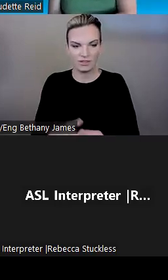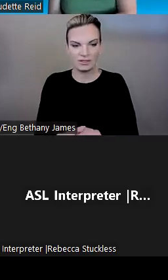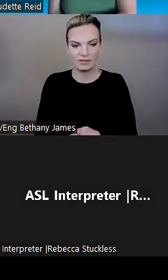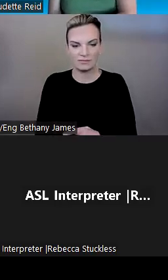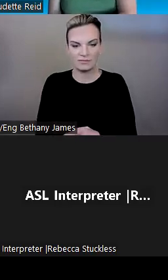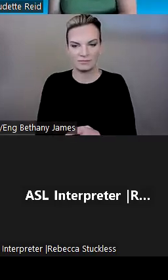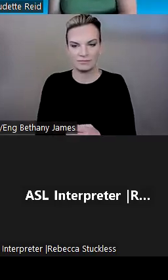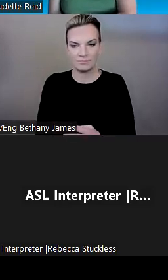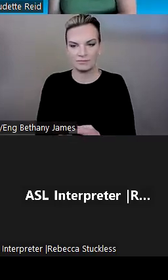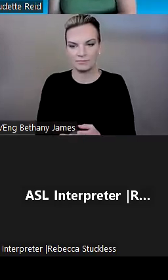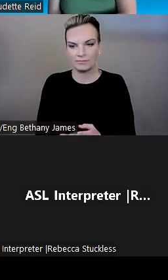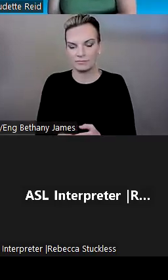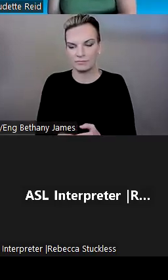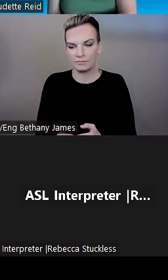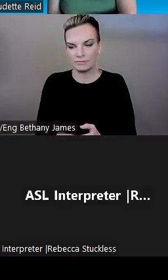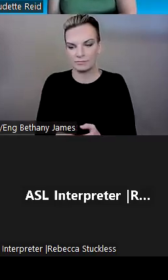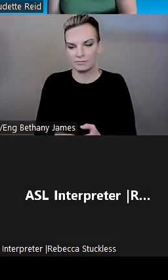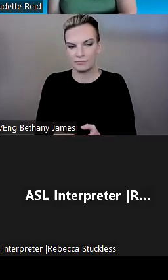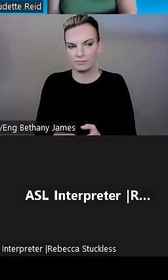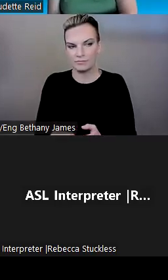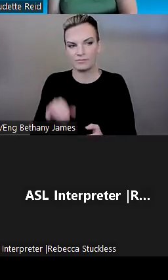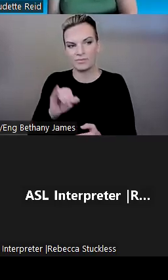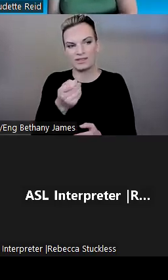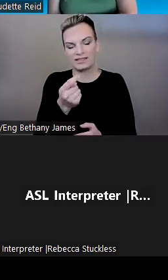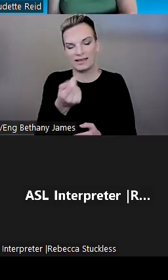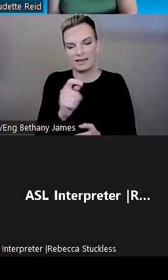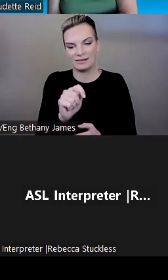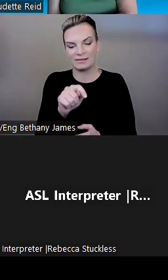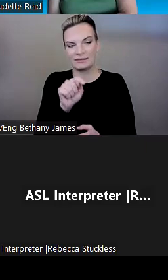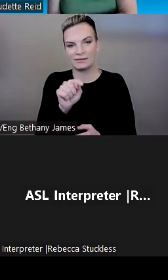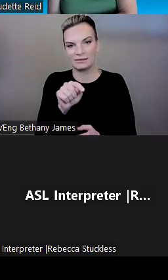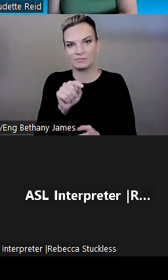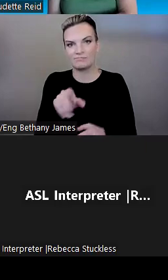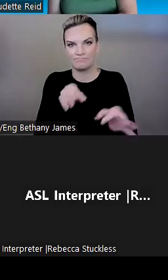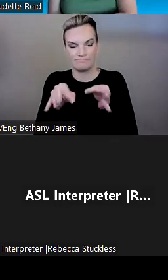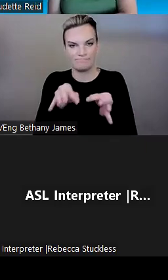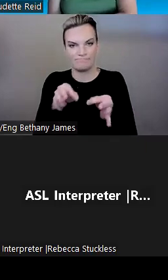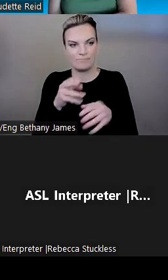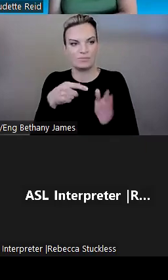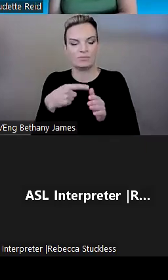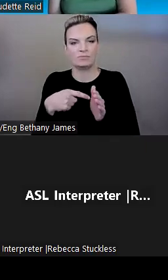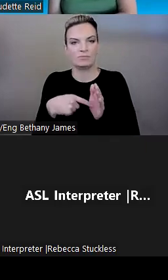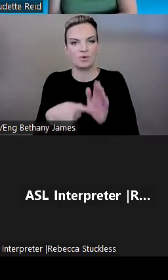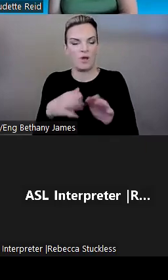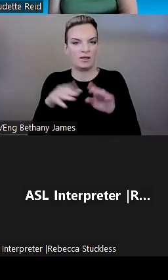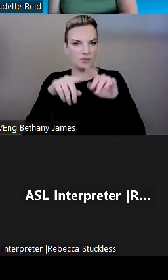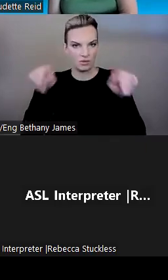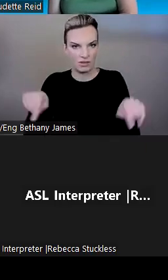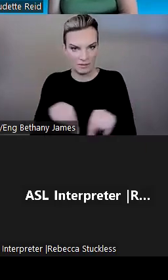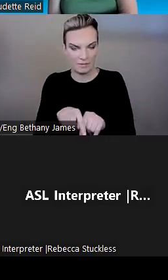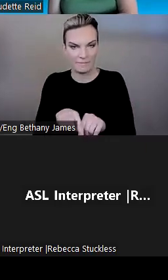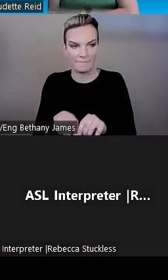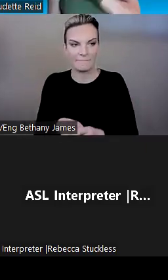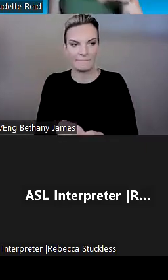are a text transcription that is displayed on the screen in sync with a video's dialogue